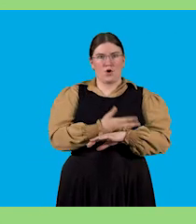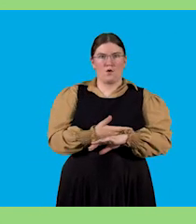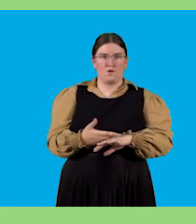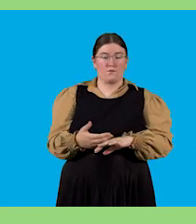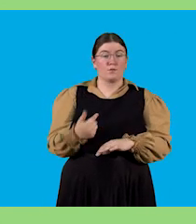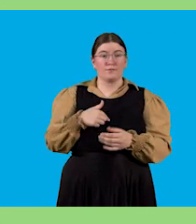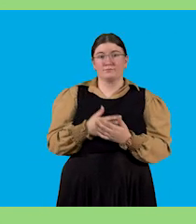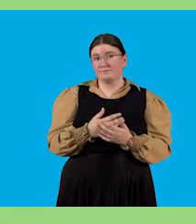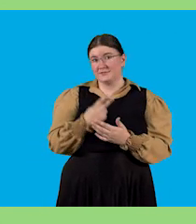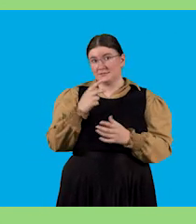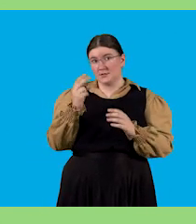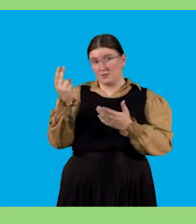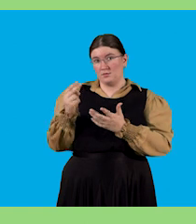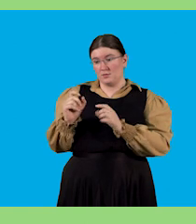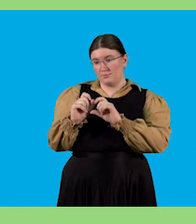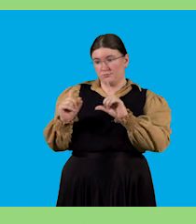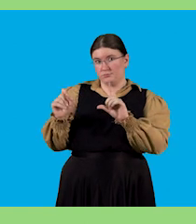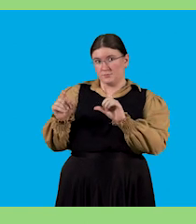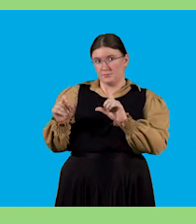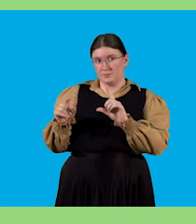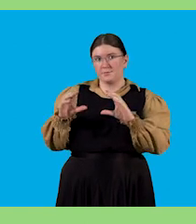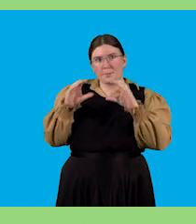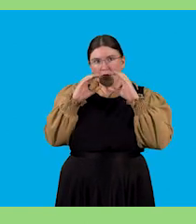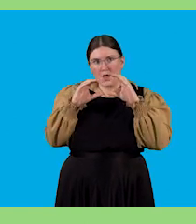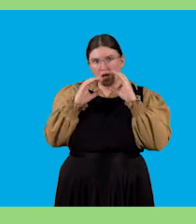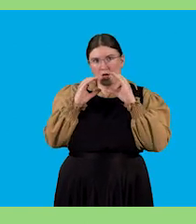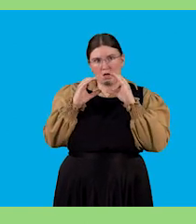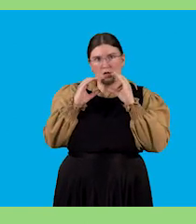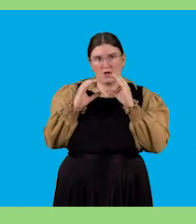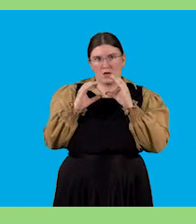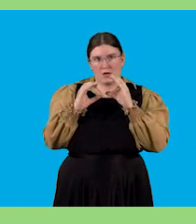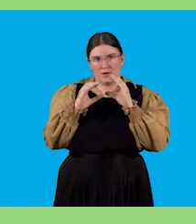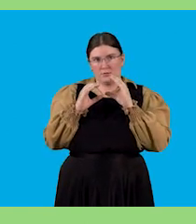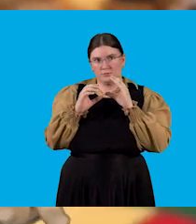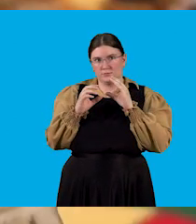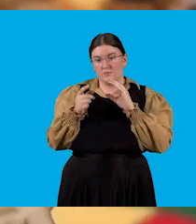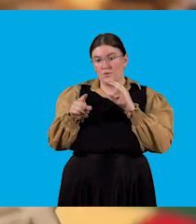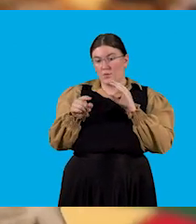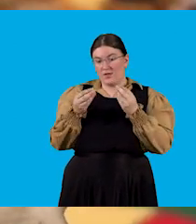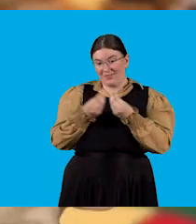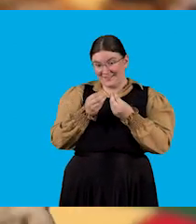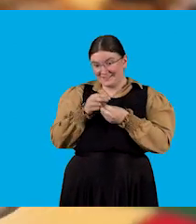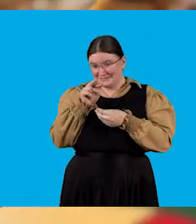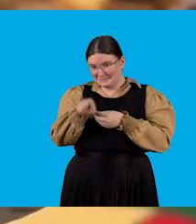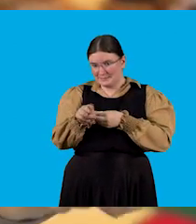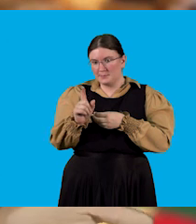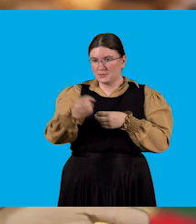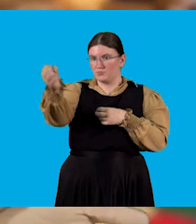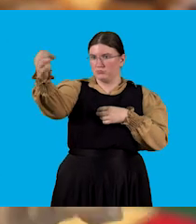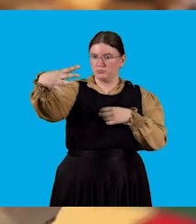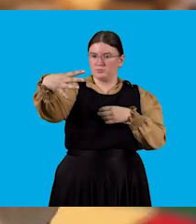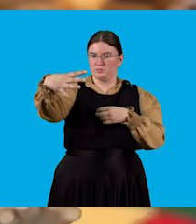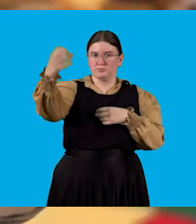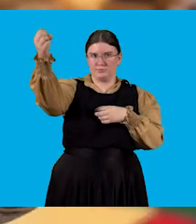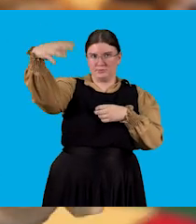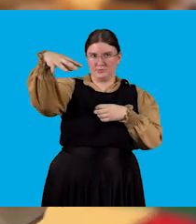As we can see in that diagram there's a burger, and obviously to see the object, there has to be light